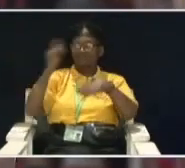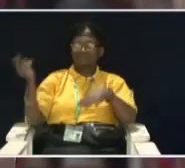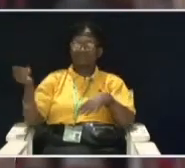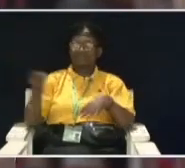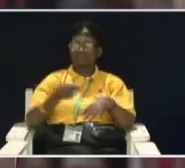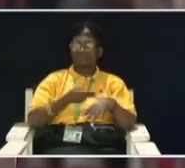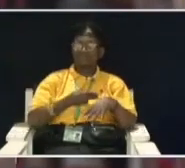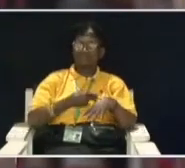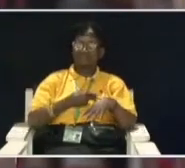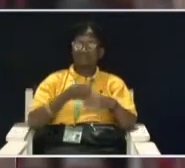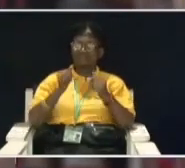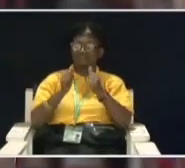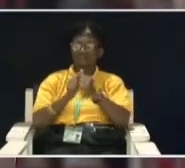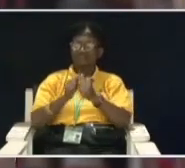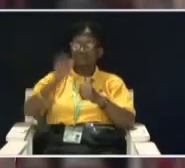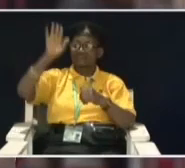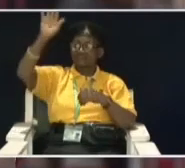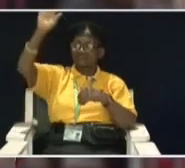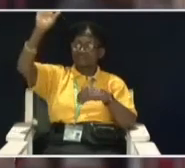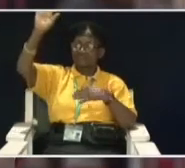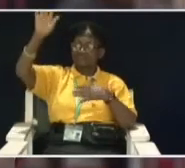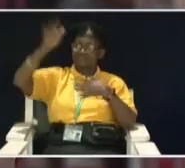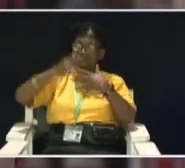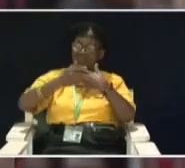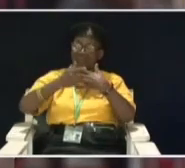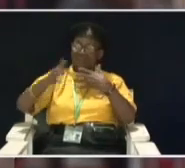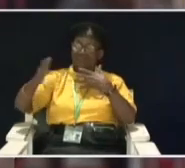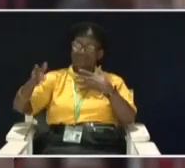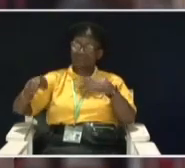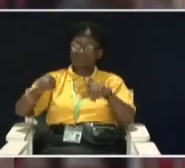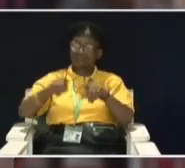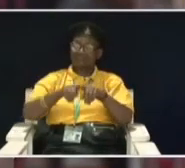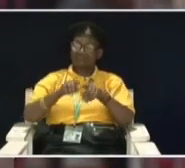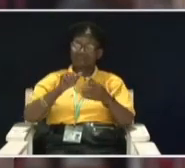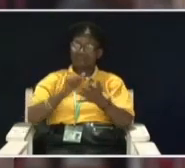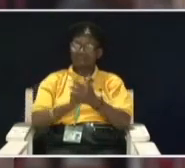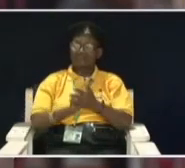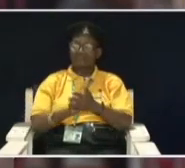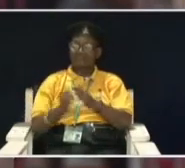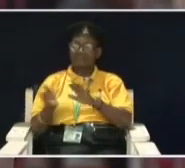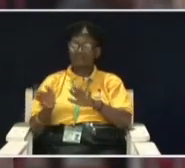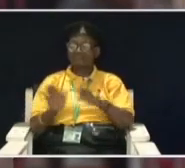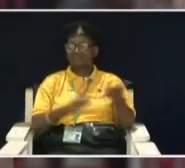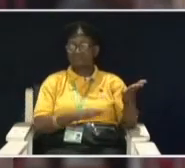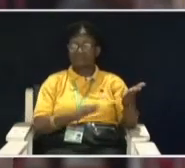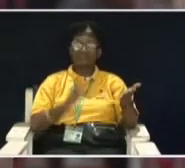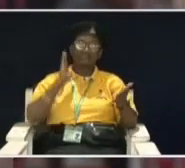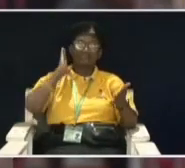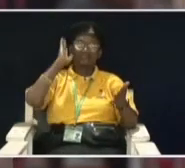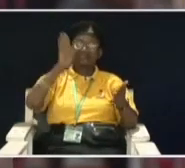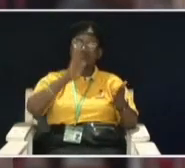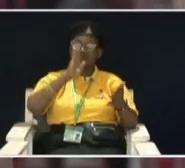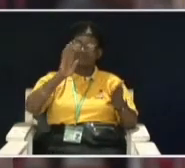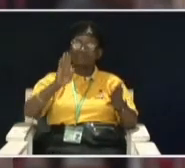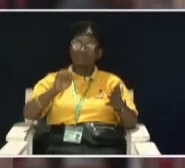in your blood so that death will stay away from all of us.